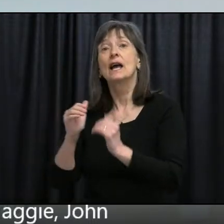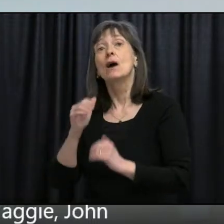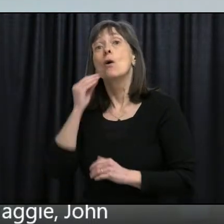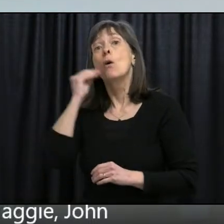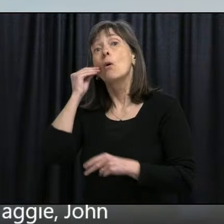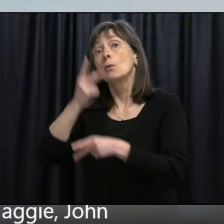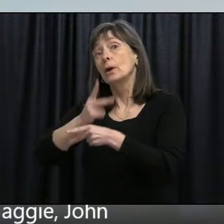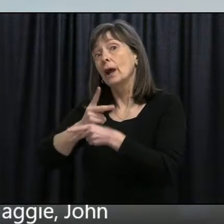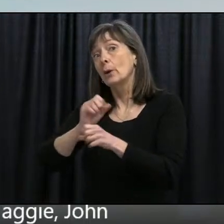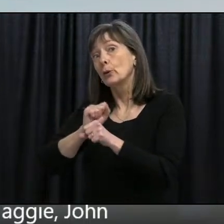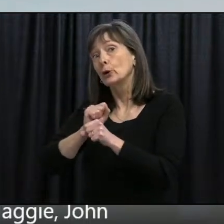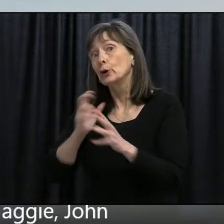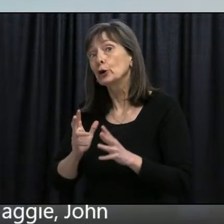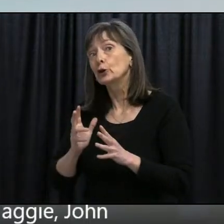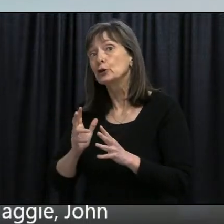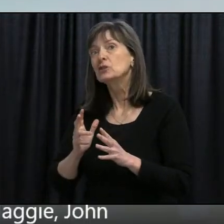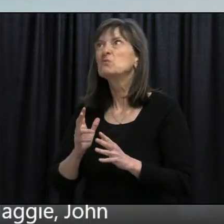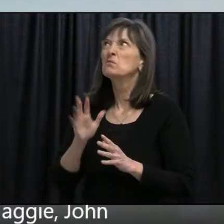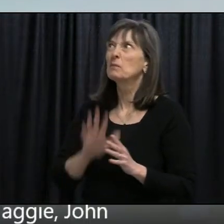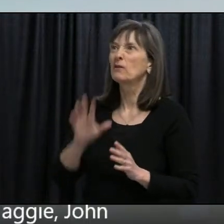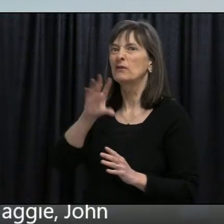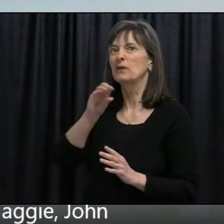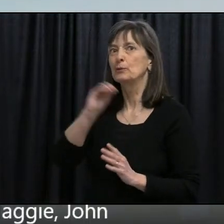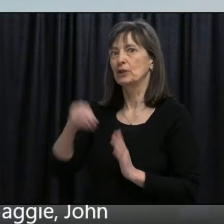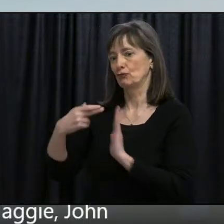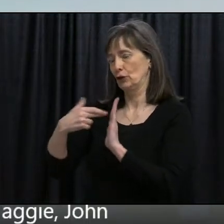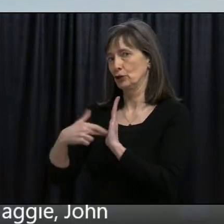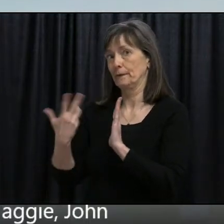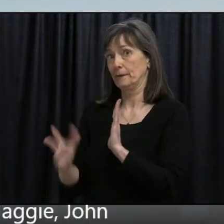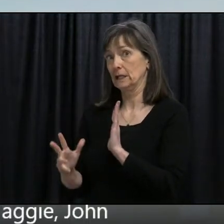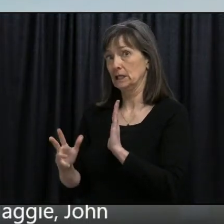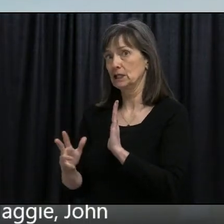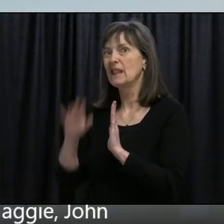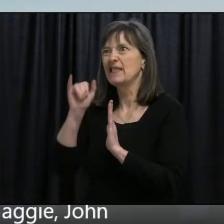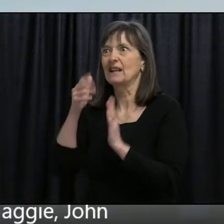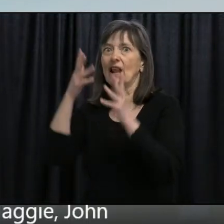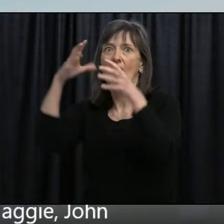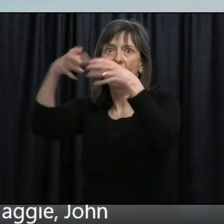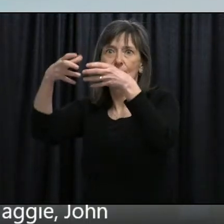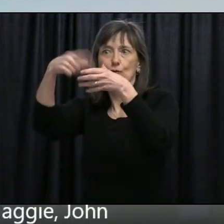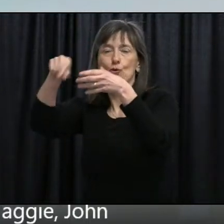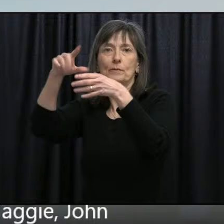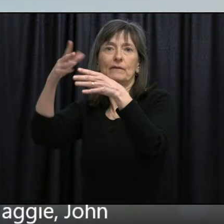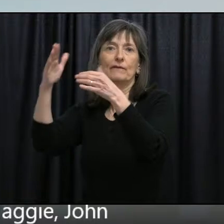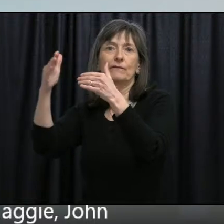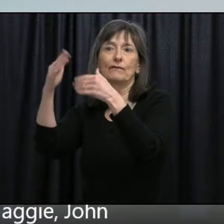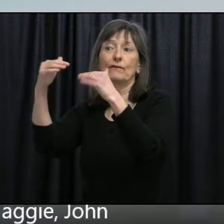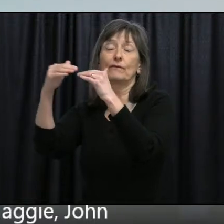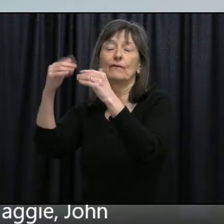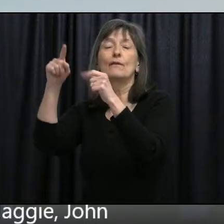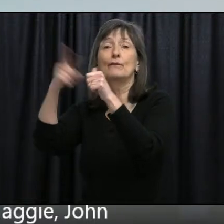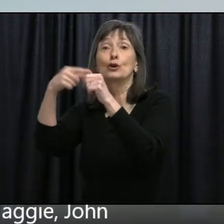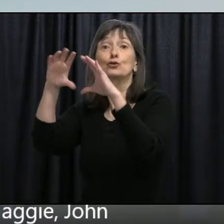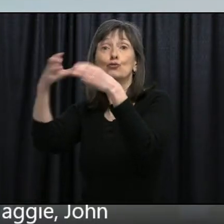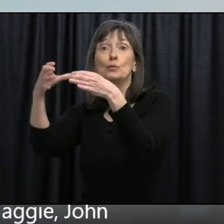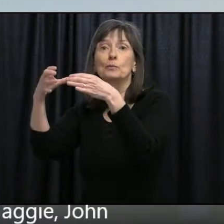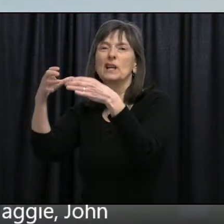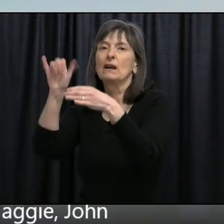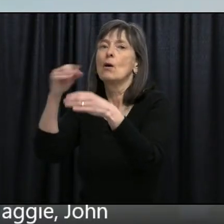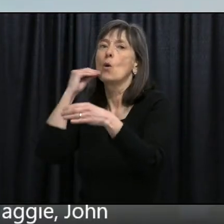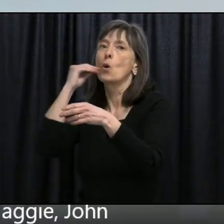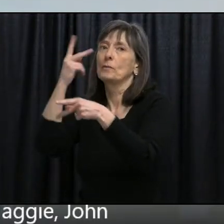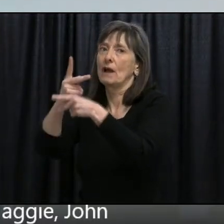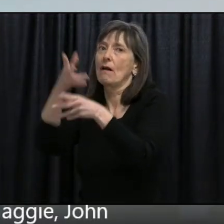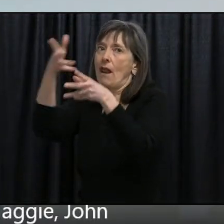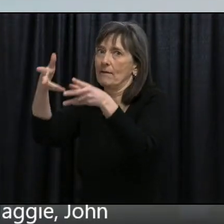already registered. That's the last group that are left from phase 1. Dr. Fitzgerald has referenced